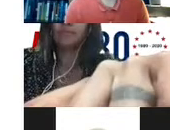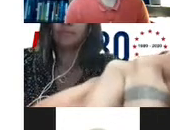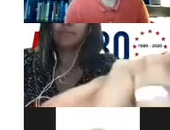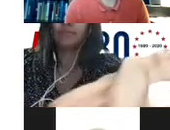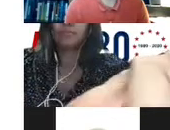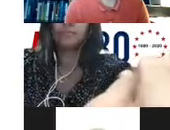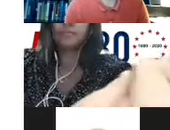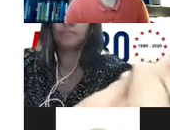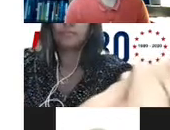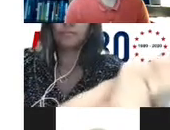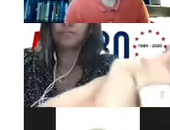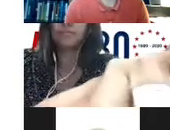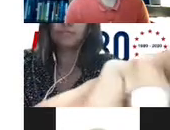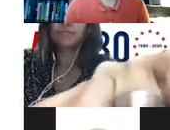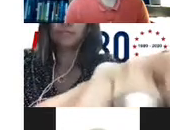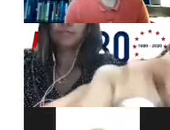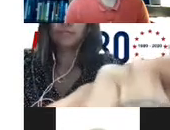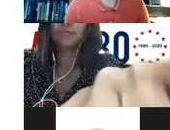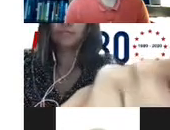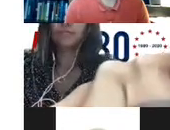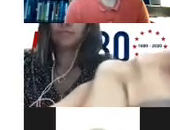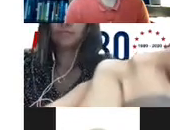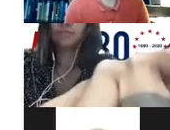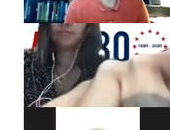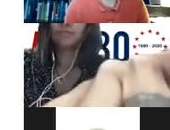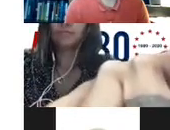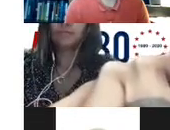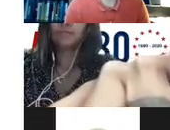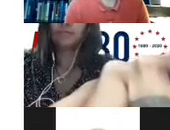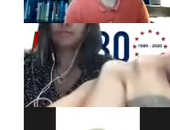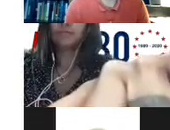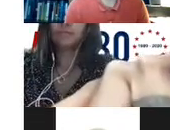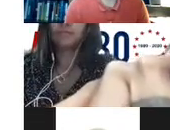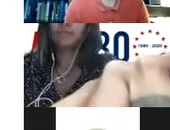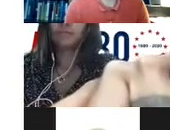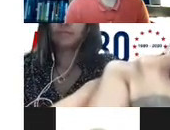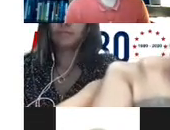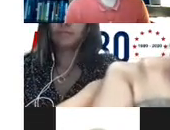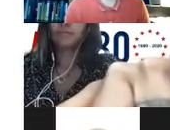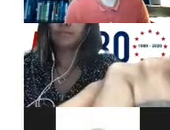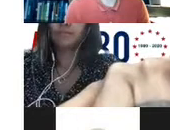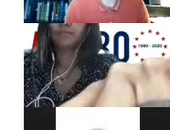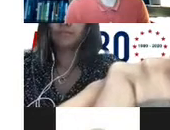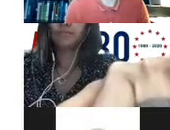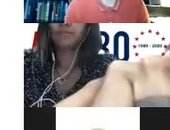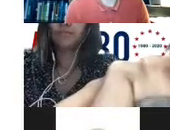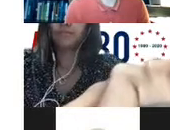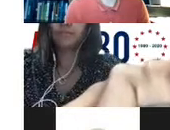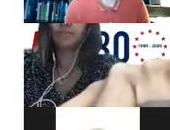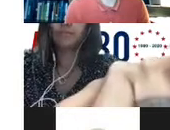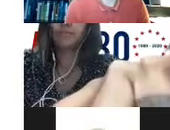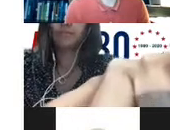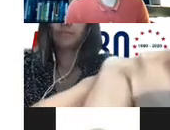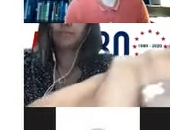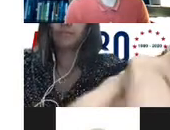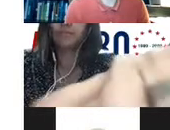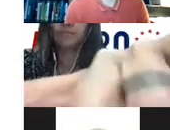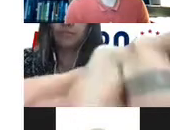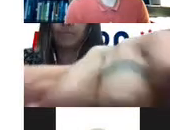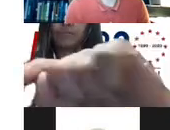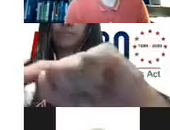then this little box will pop up here, and you can call yourself whatever you want. So I'm going to name myself Mr.